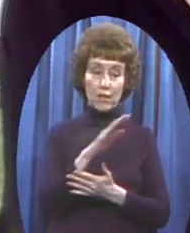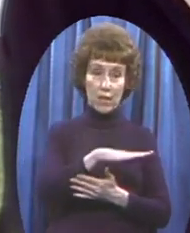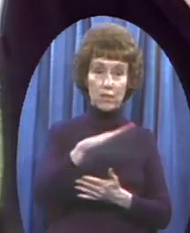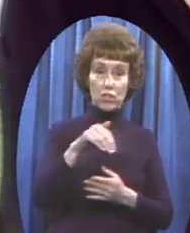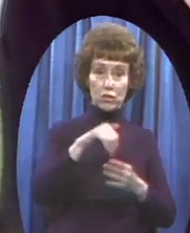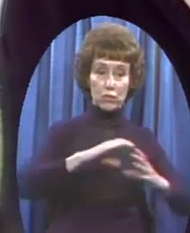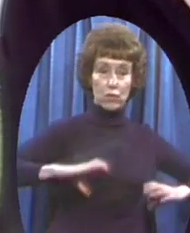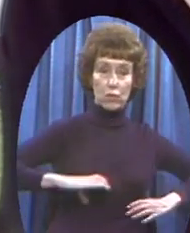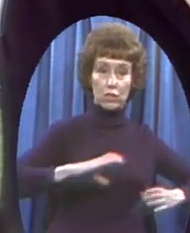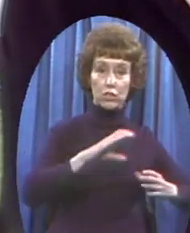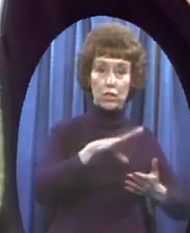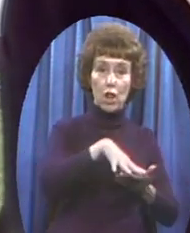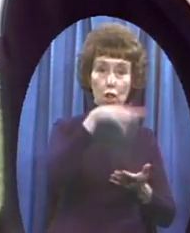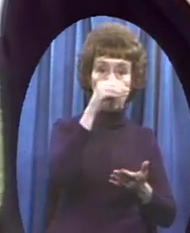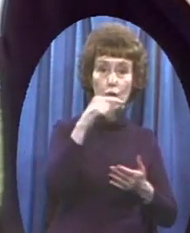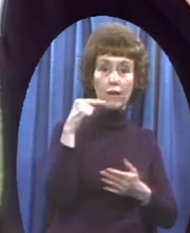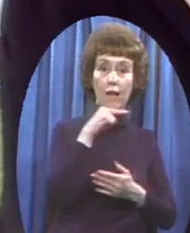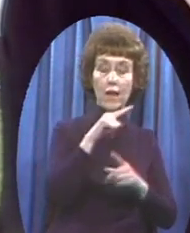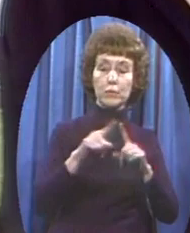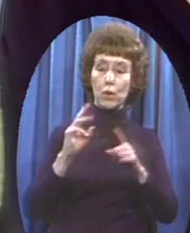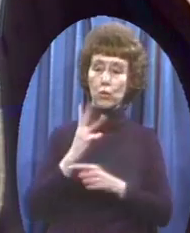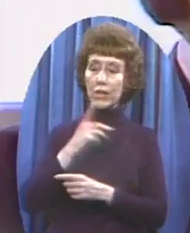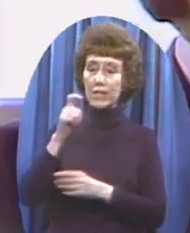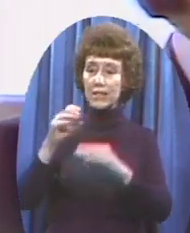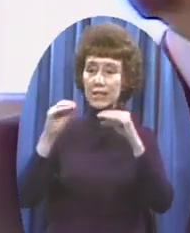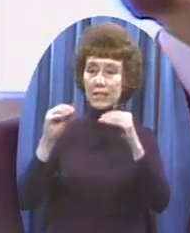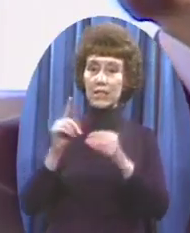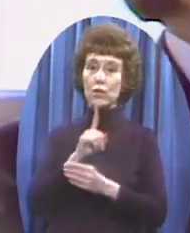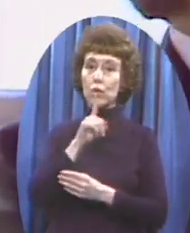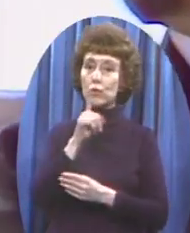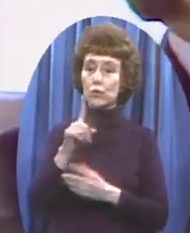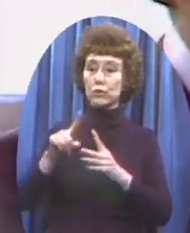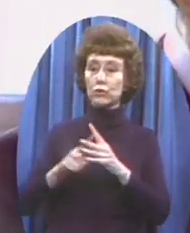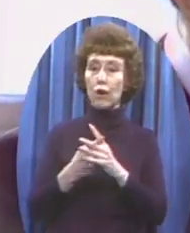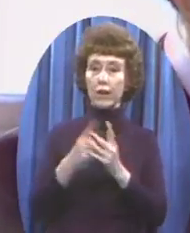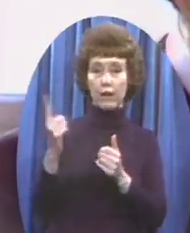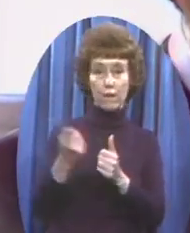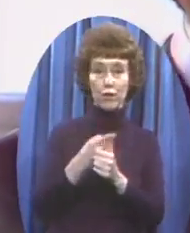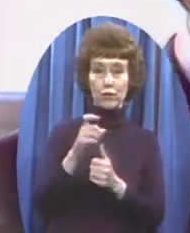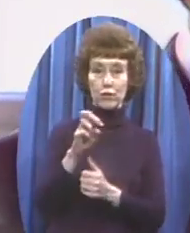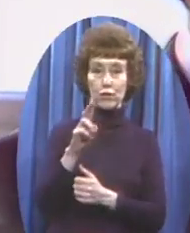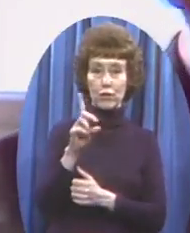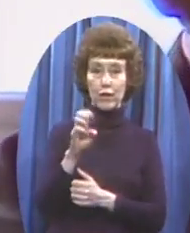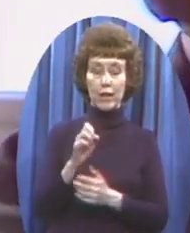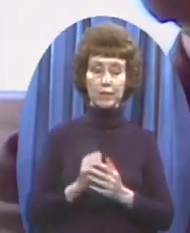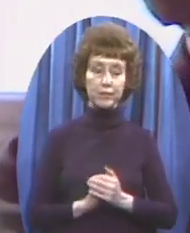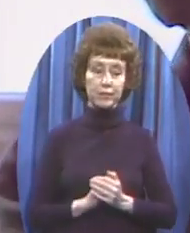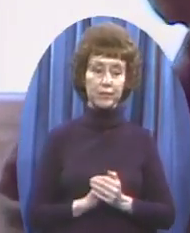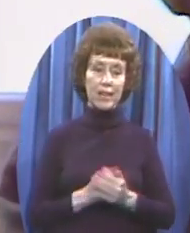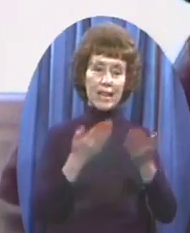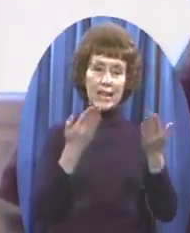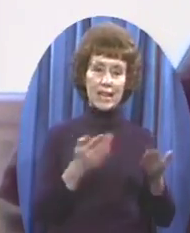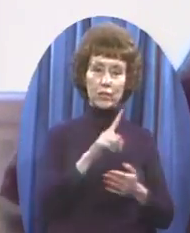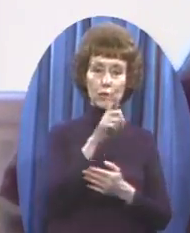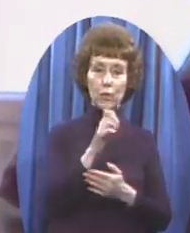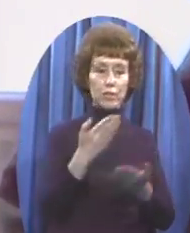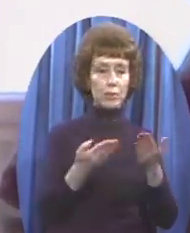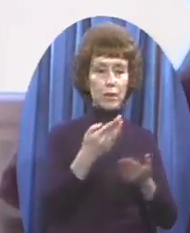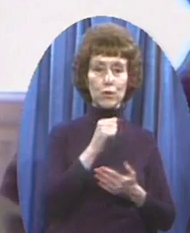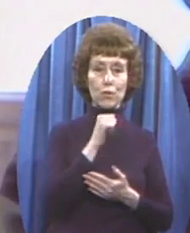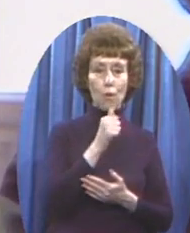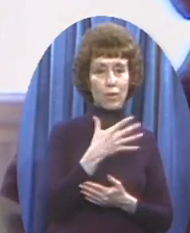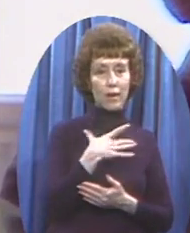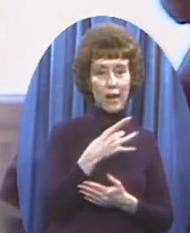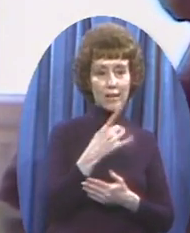We need to learn the truth starting in the first grade. Admiral, here's a question that you may not want to answer, but I think